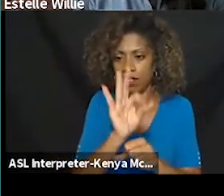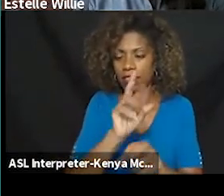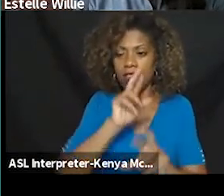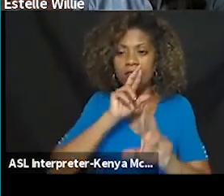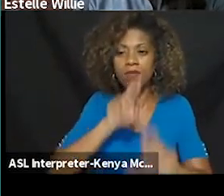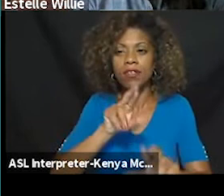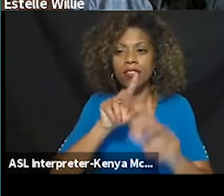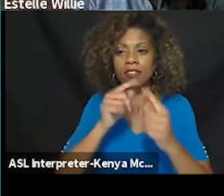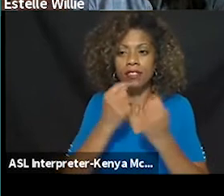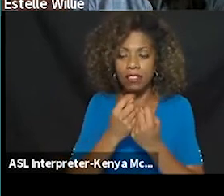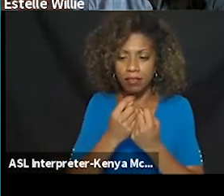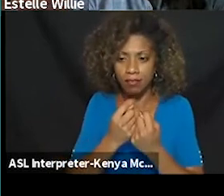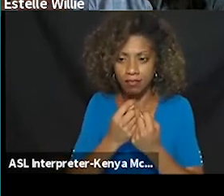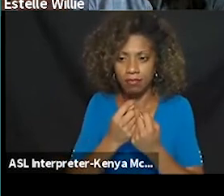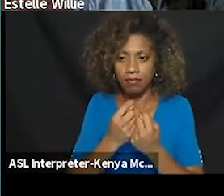teams. And